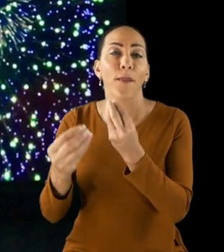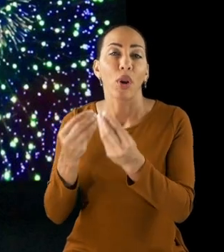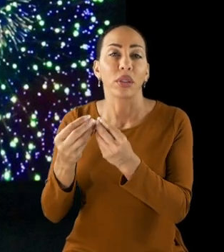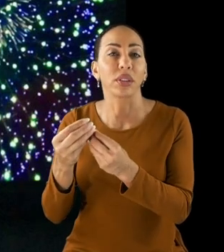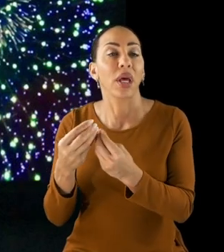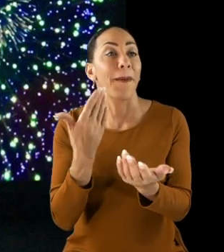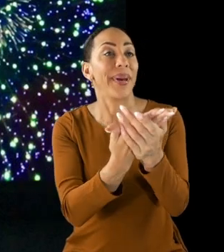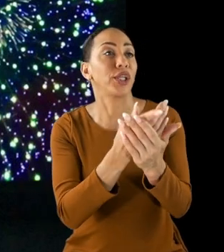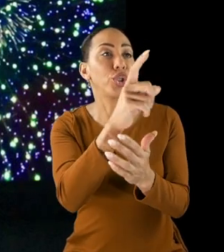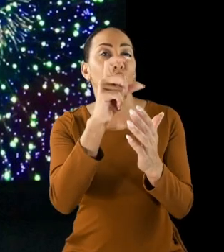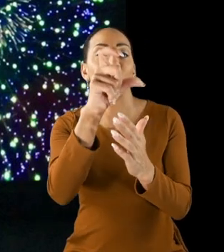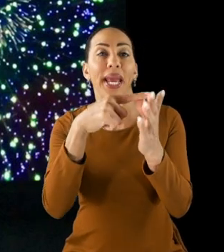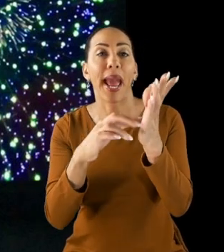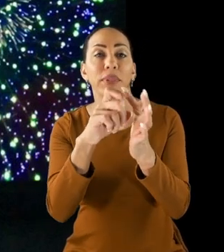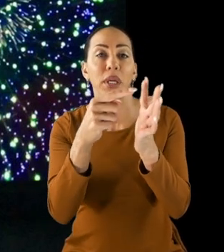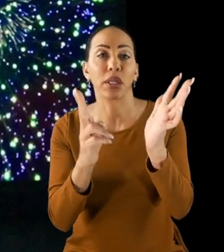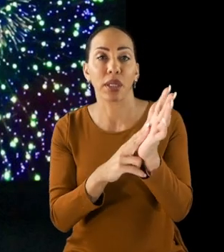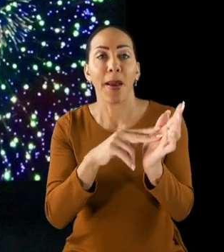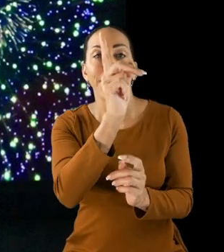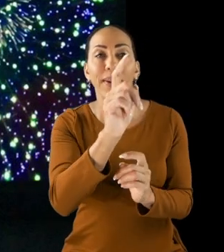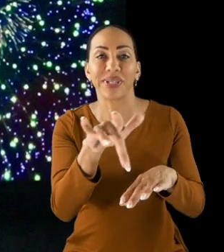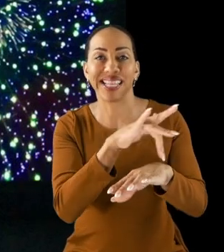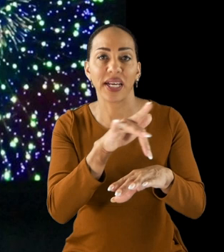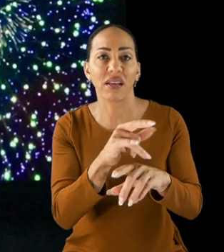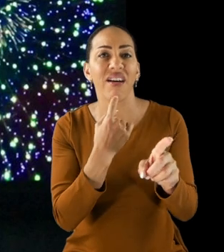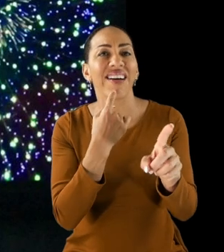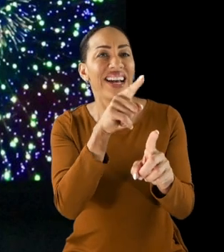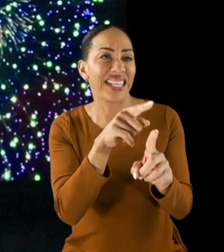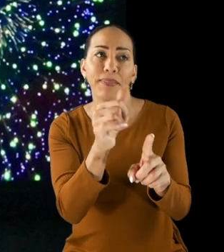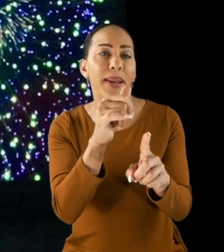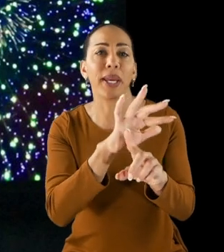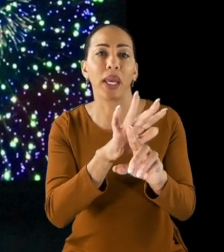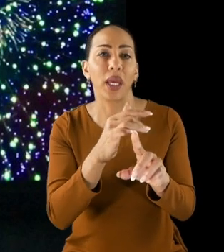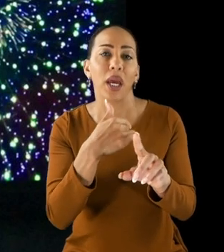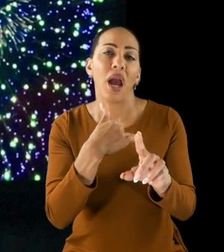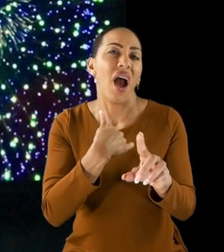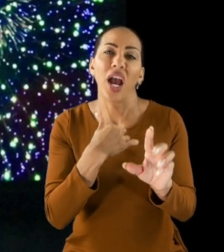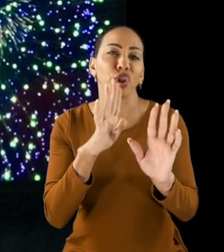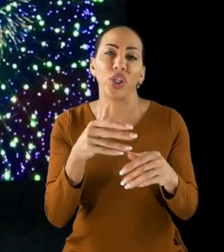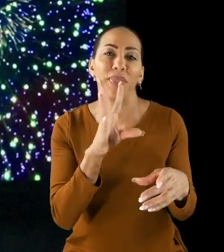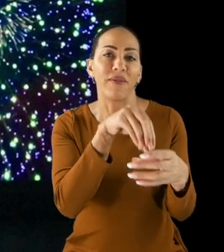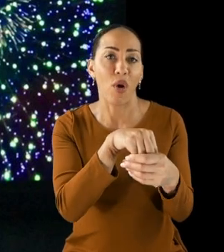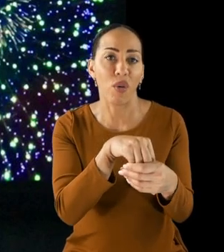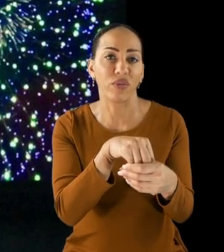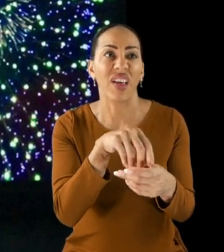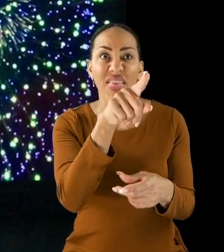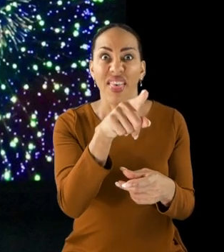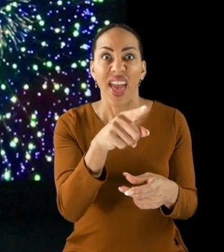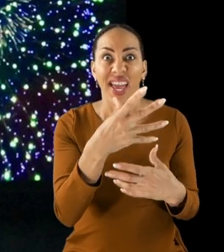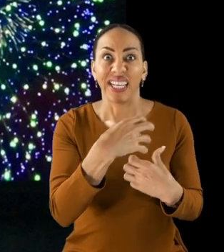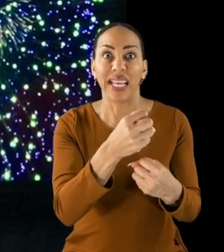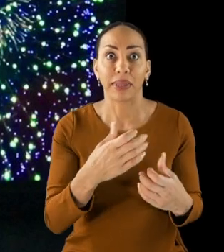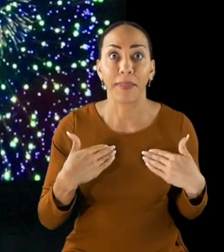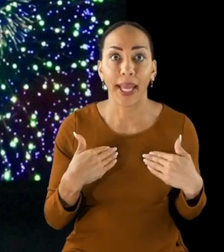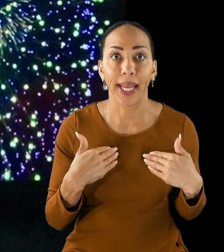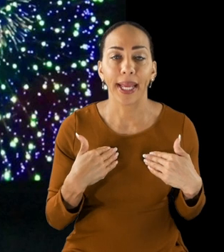to Camden People's Theatre, said at the end of the pitch, actually, you know, you should probably take someone else instead. Ended up being taken